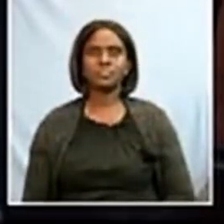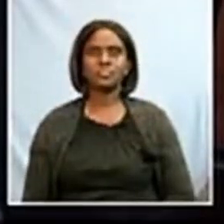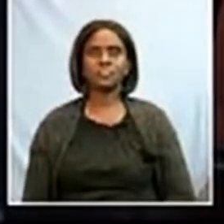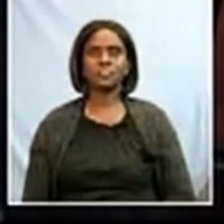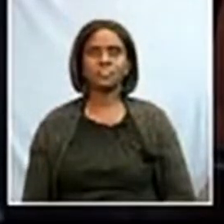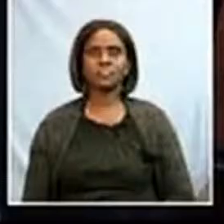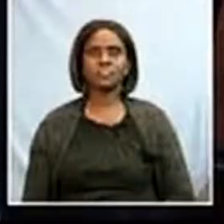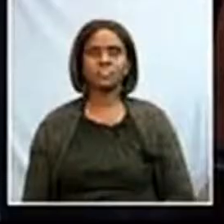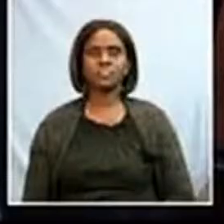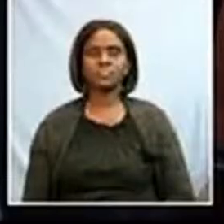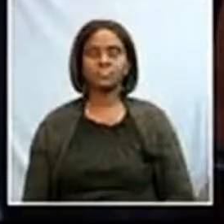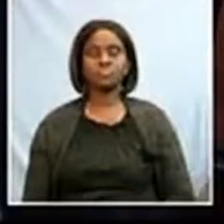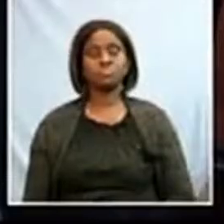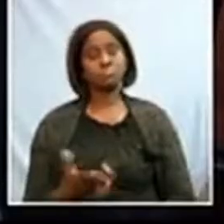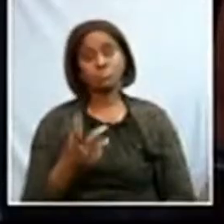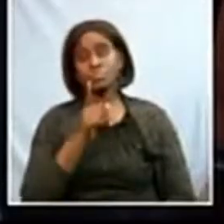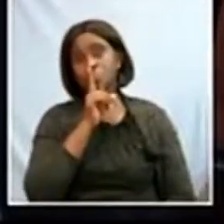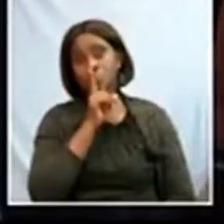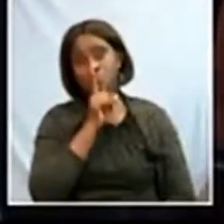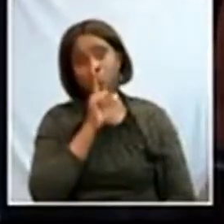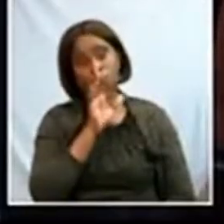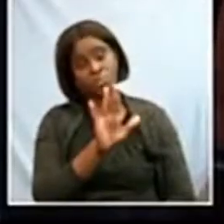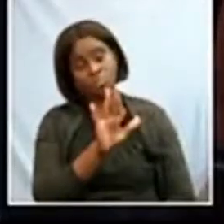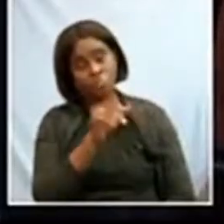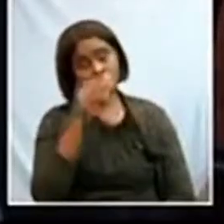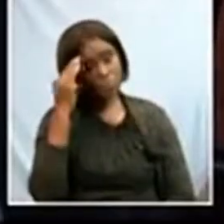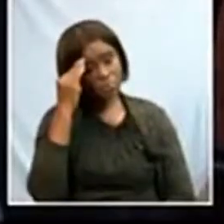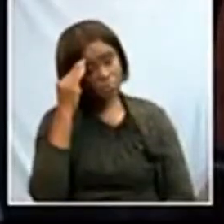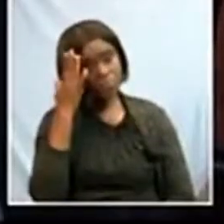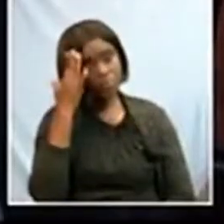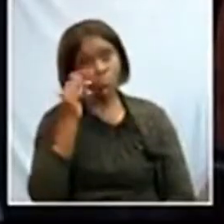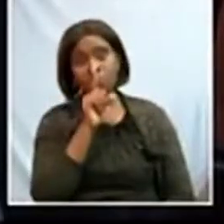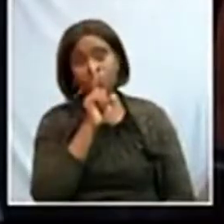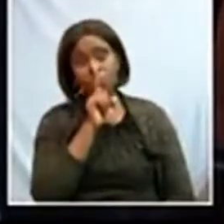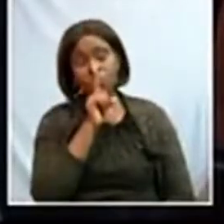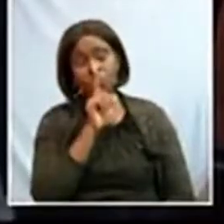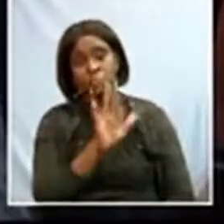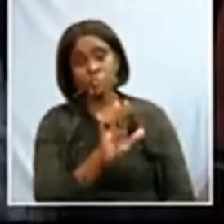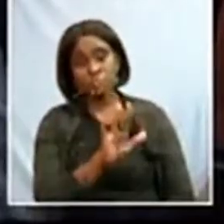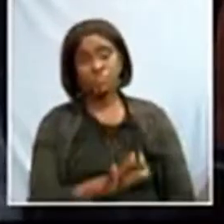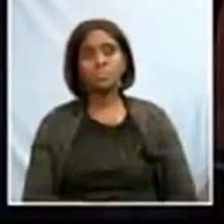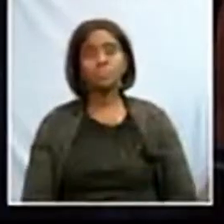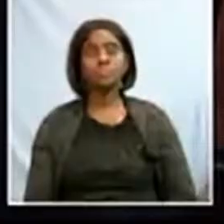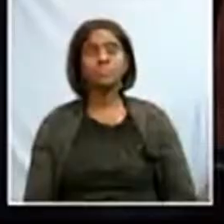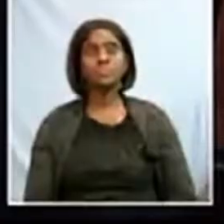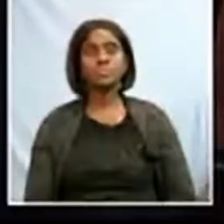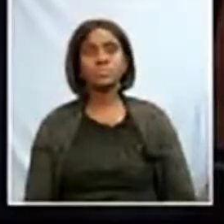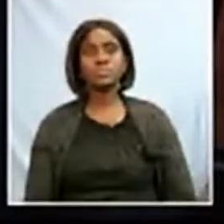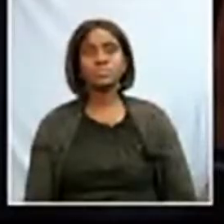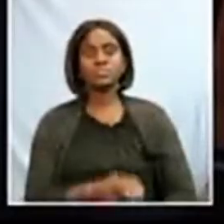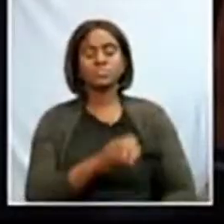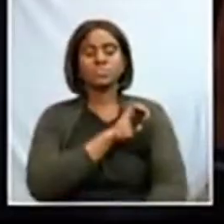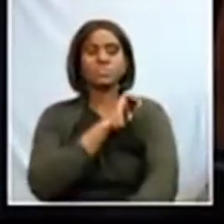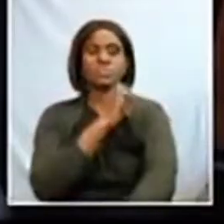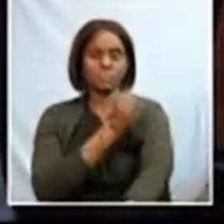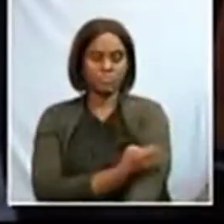They're quiet. Do you know why they're quiet? to empower